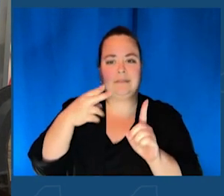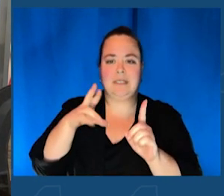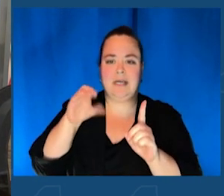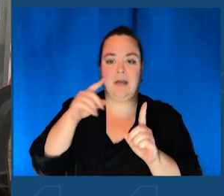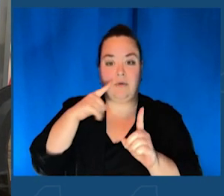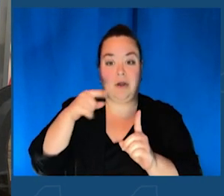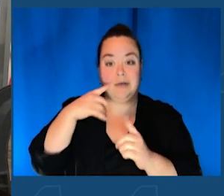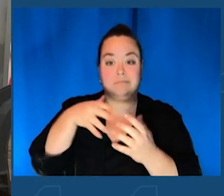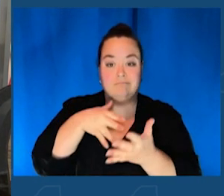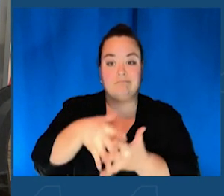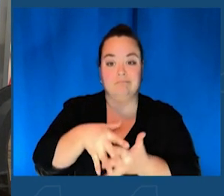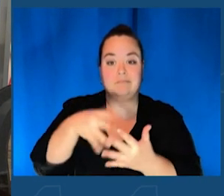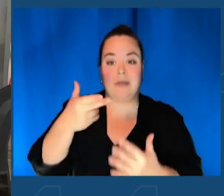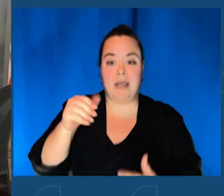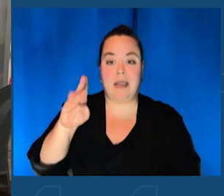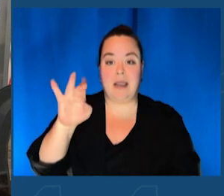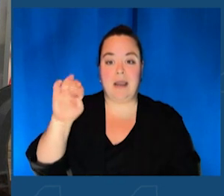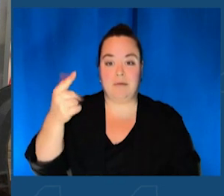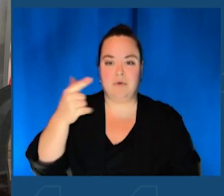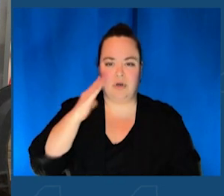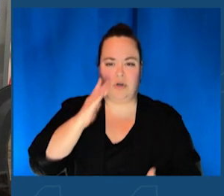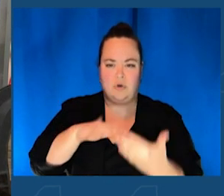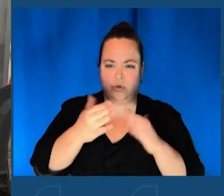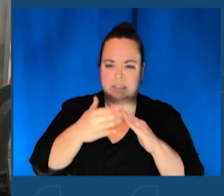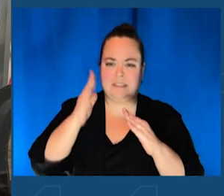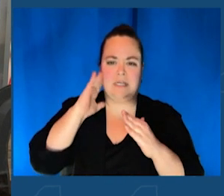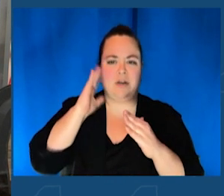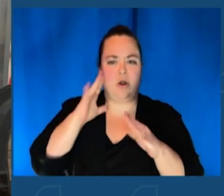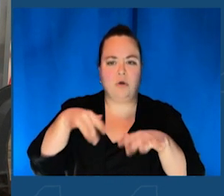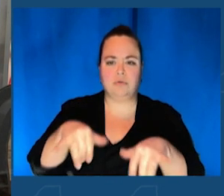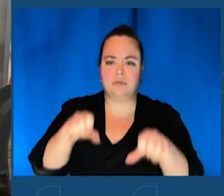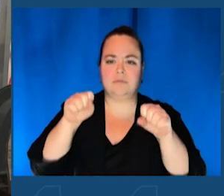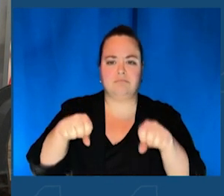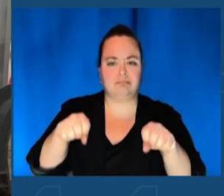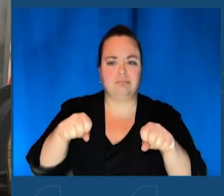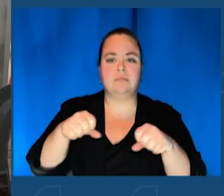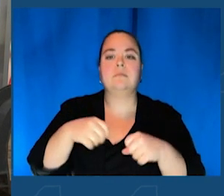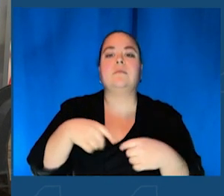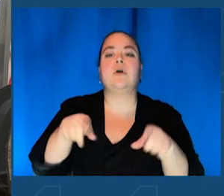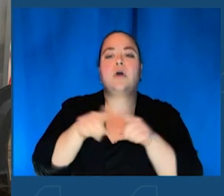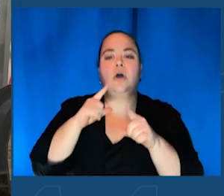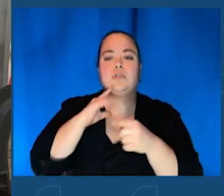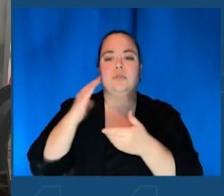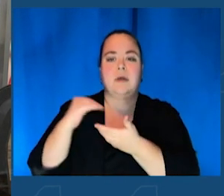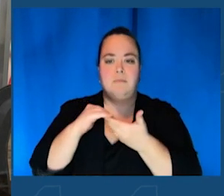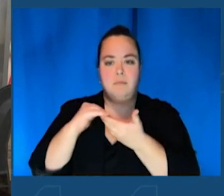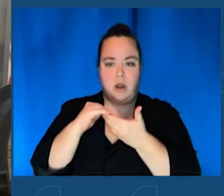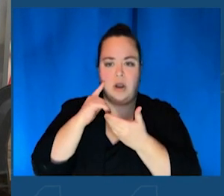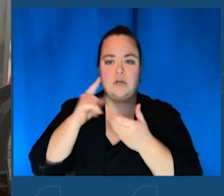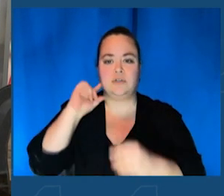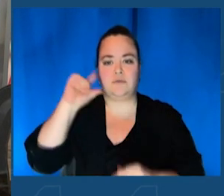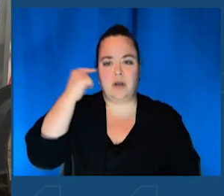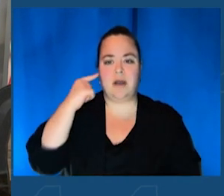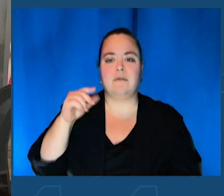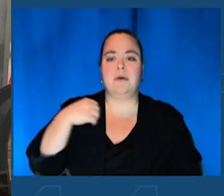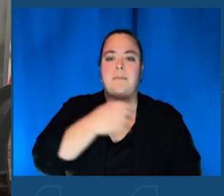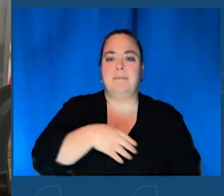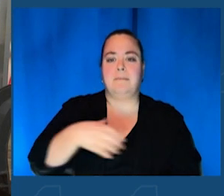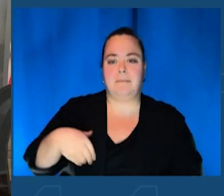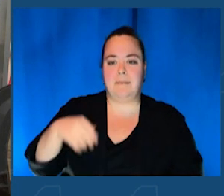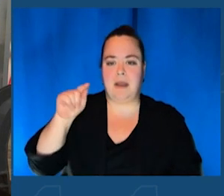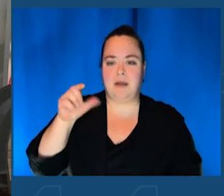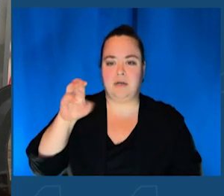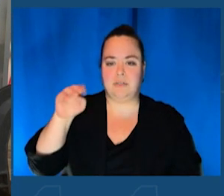knows our capabilities, and I want to thank him for his leadership. Also, some of my partners in government, Mayor Tom Tallman from the Village of Hamburg is